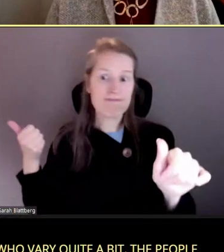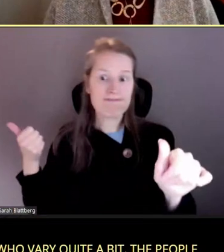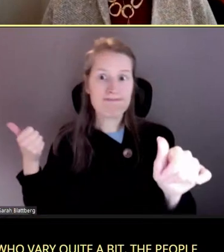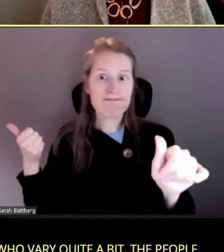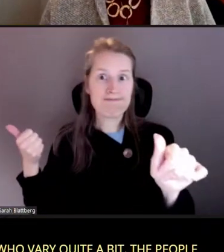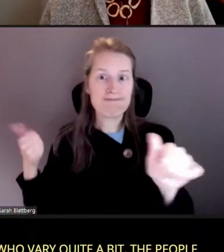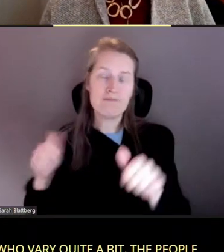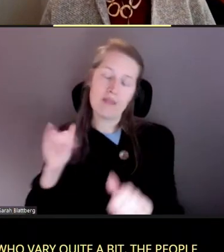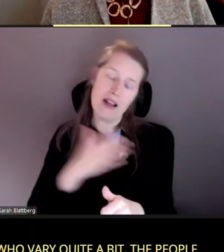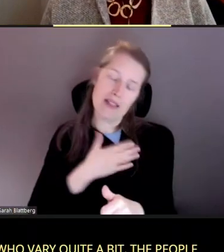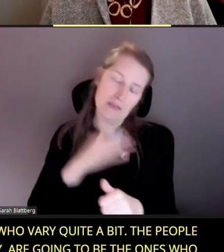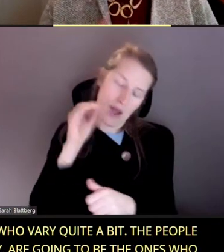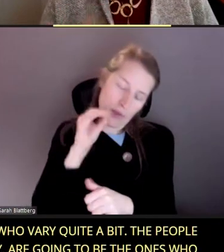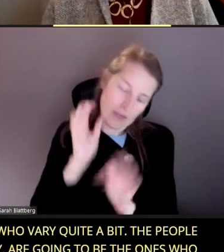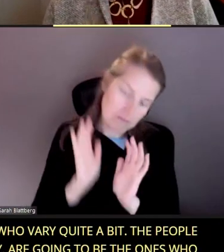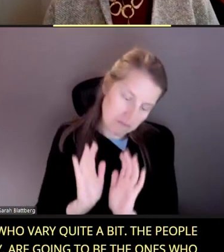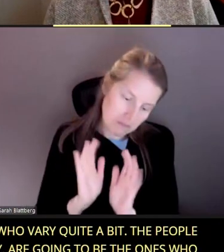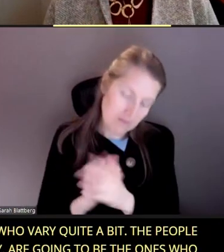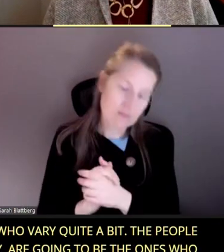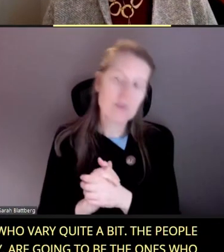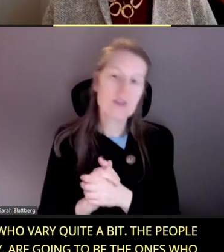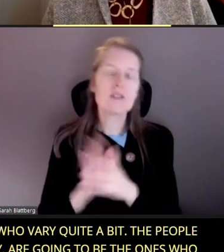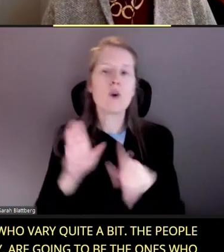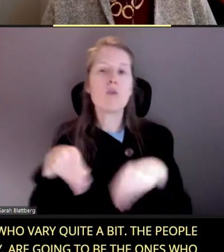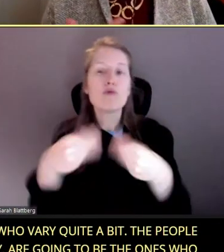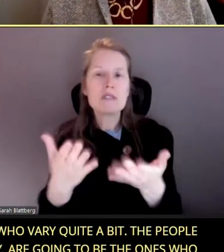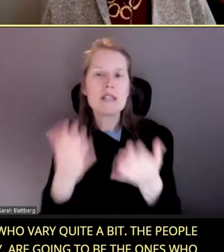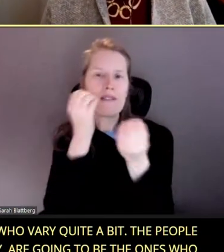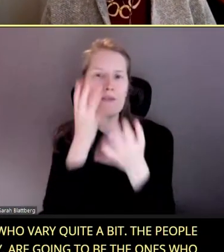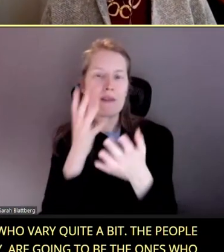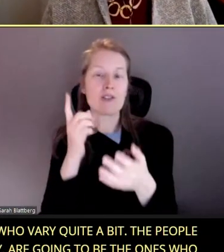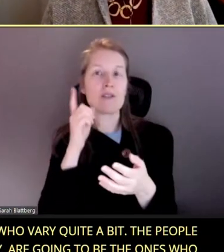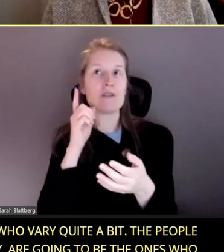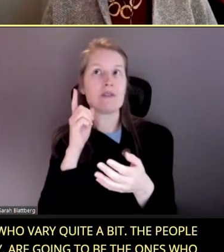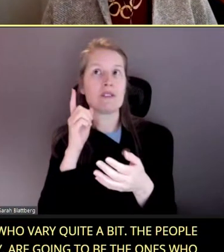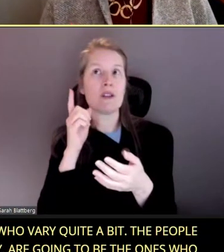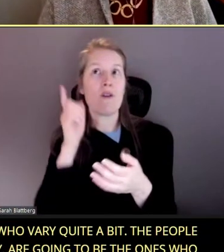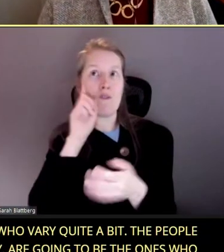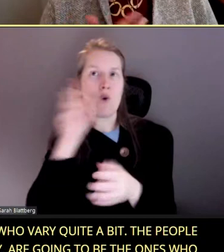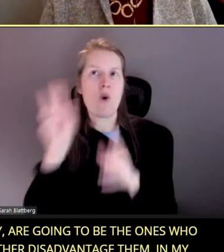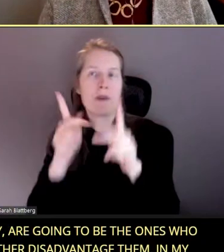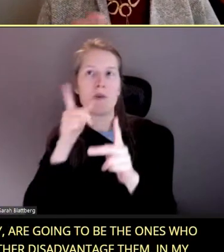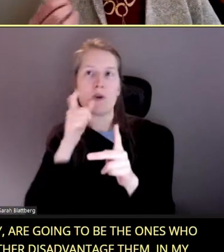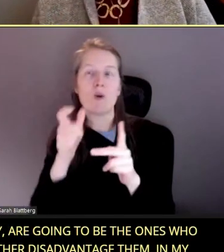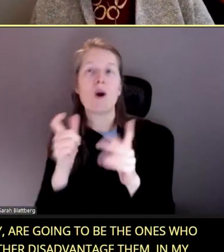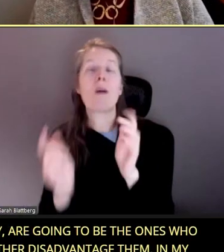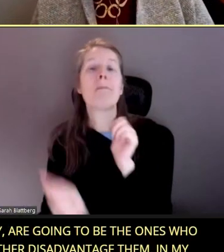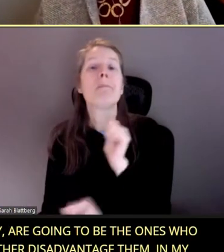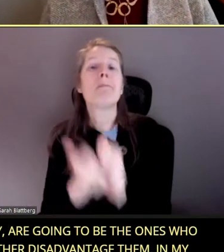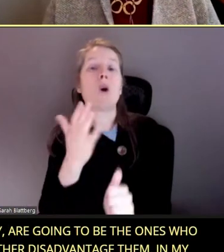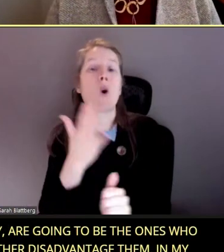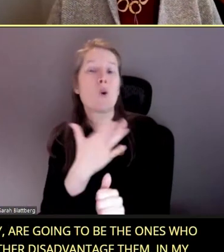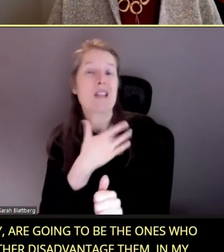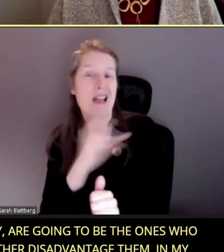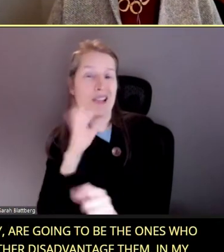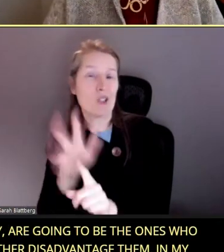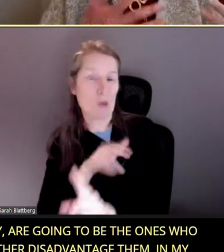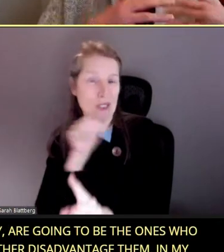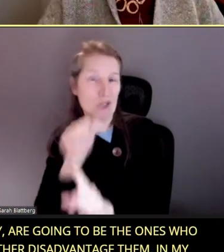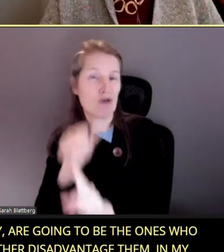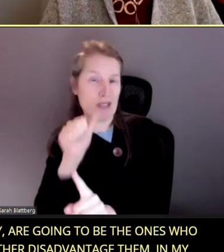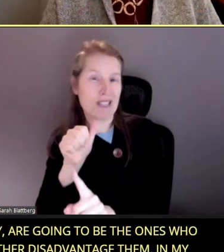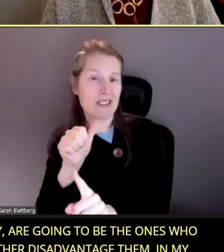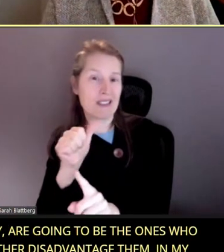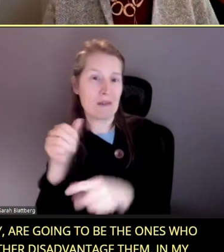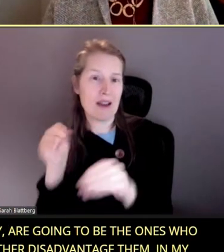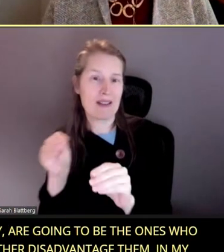opinion. Yeah. And so presenting information so that the people who are most likely to be tricked by a sale, who are most likely to